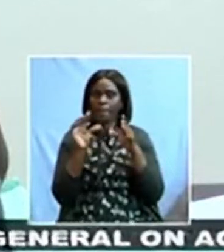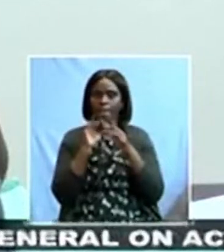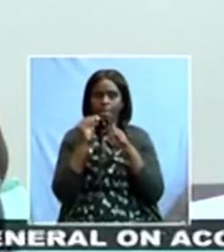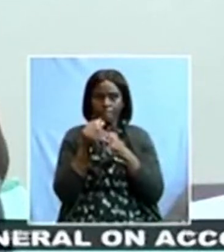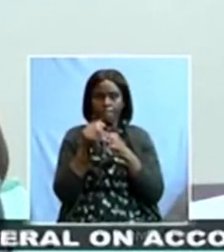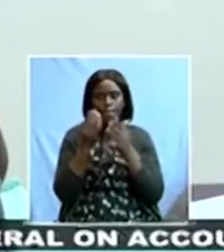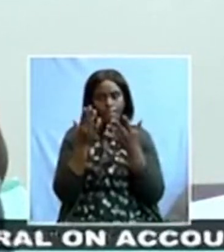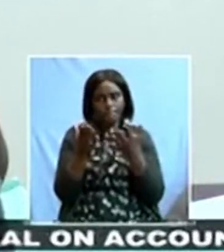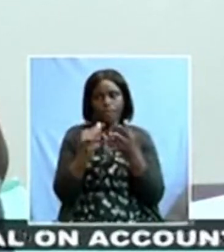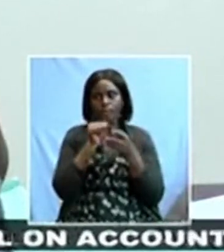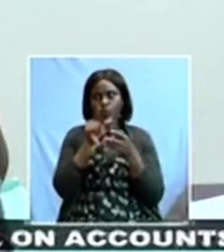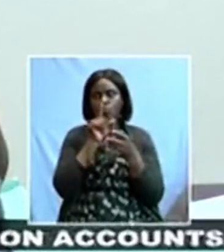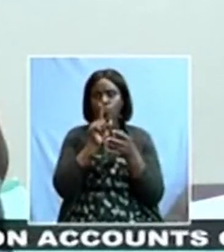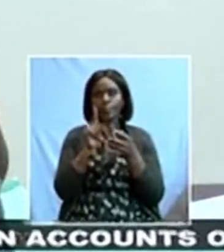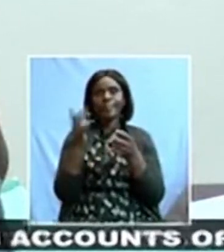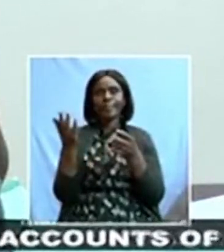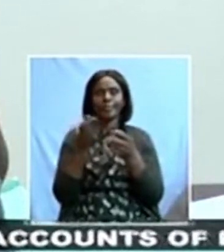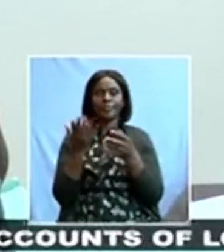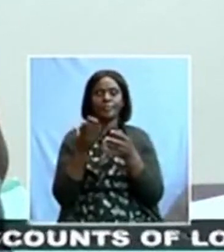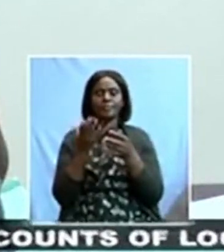or untrue.